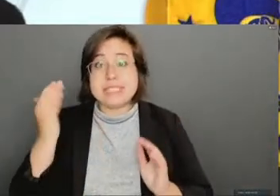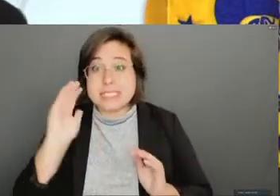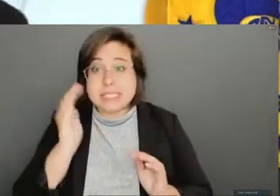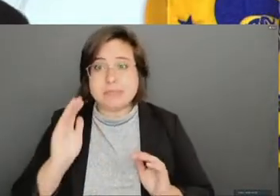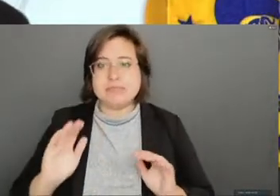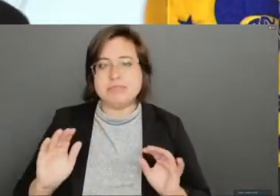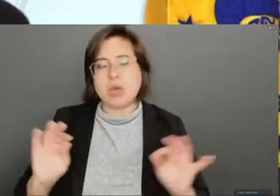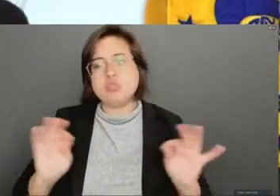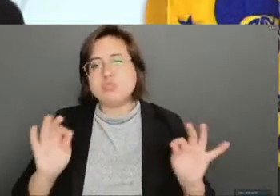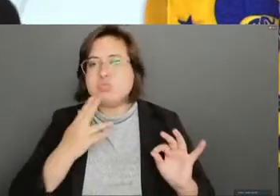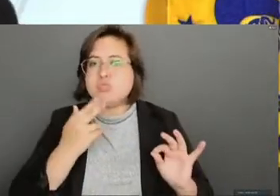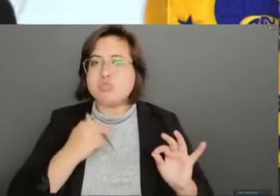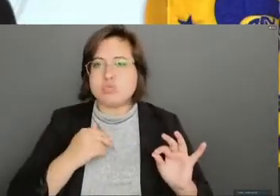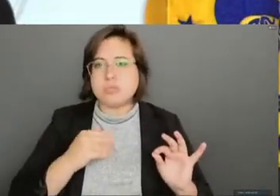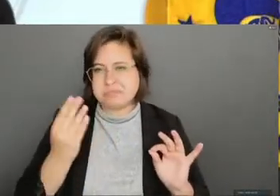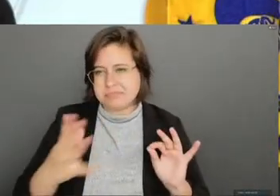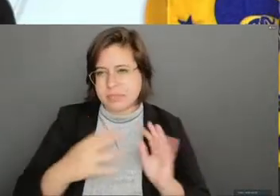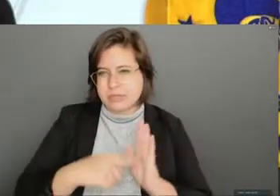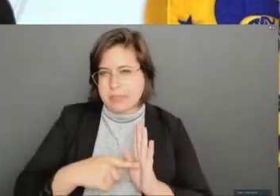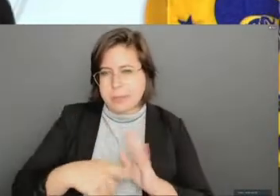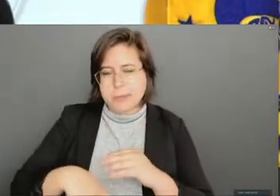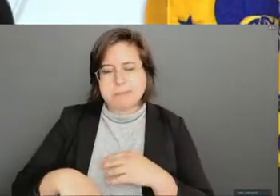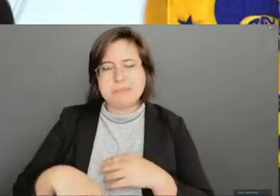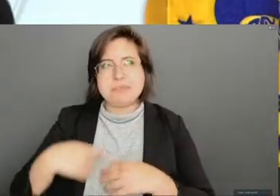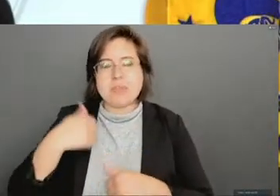I'll share one simple example. I remember